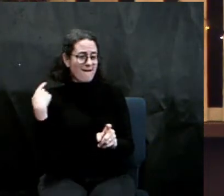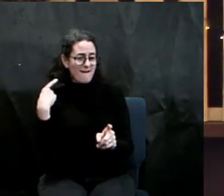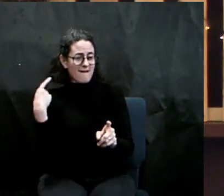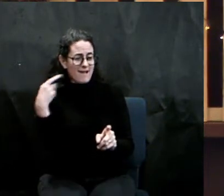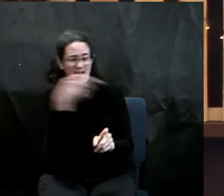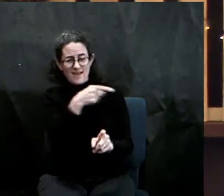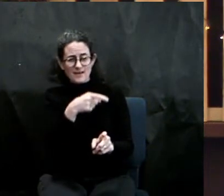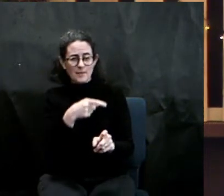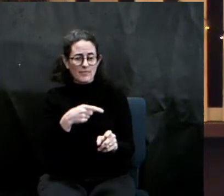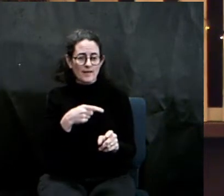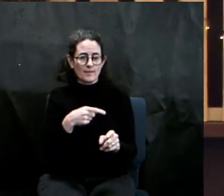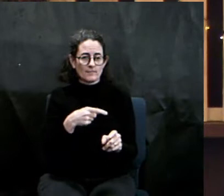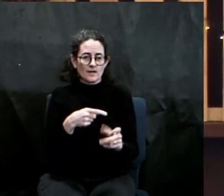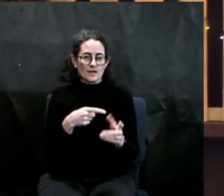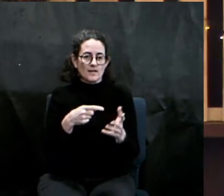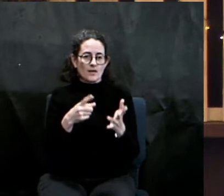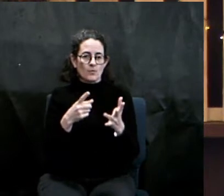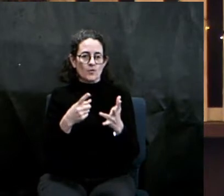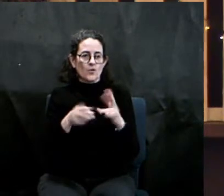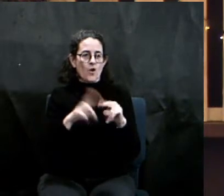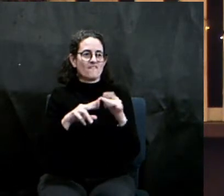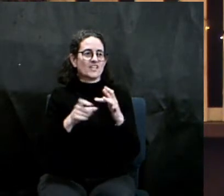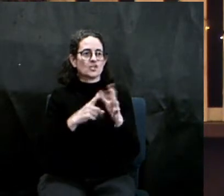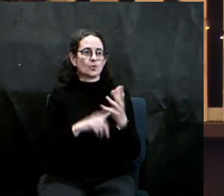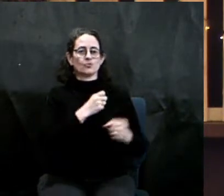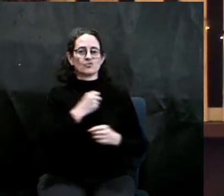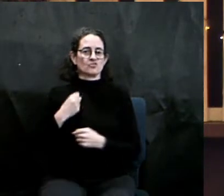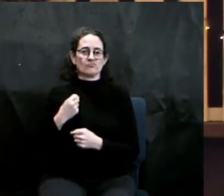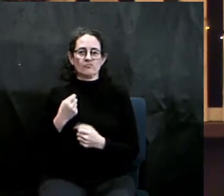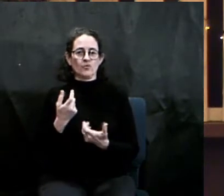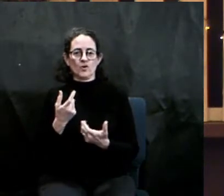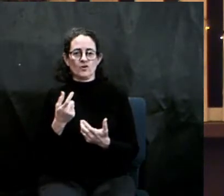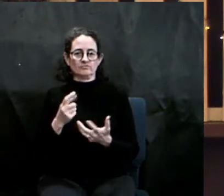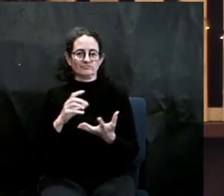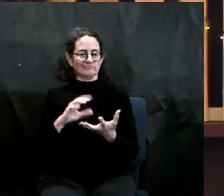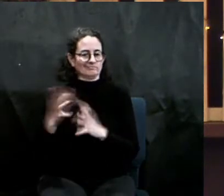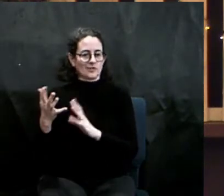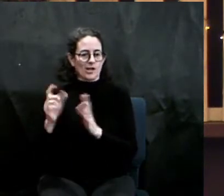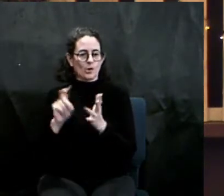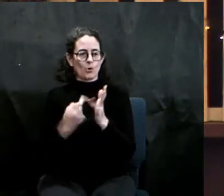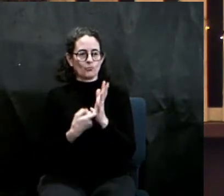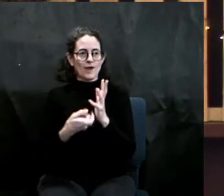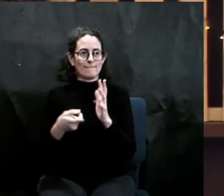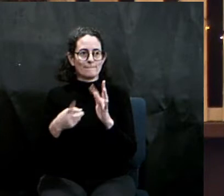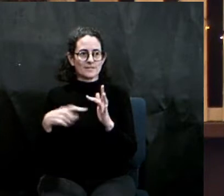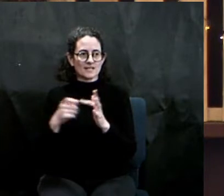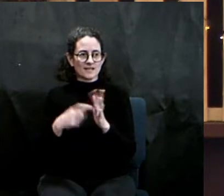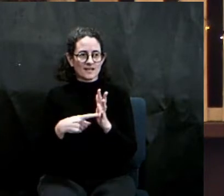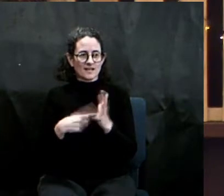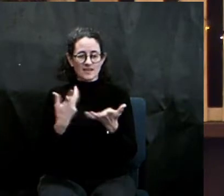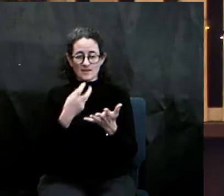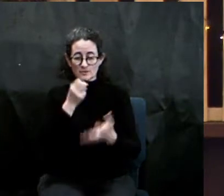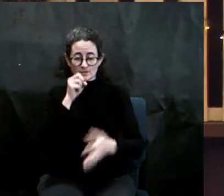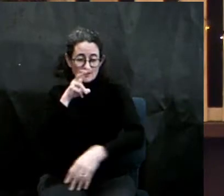officials. There were storms and shipwrecks and snake bites, and all of those things seem intended to stop the spread